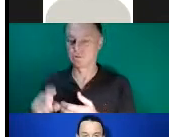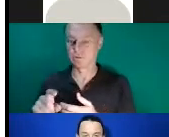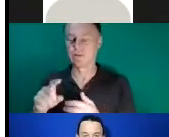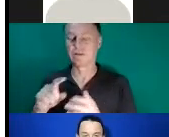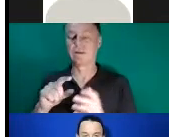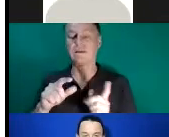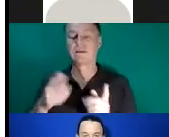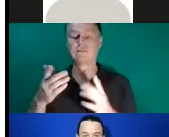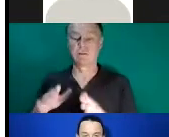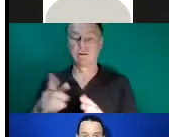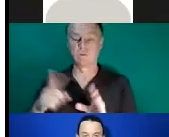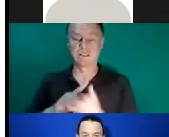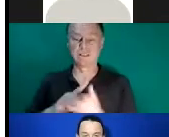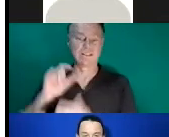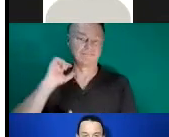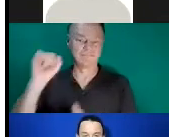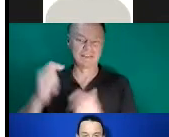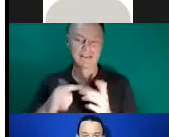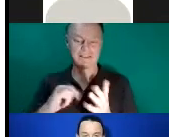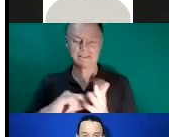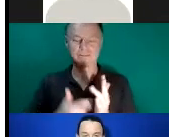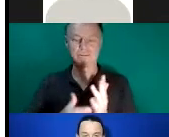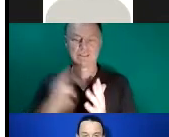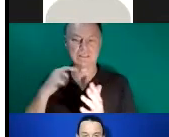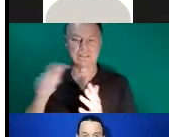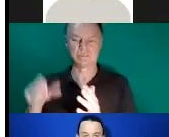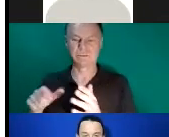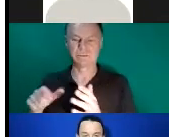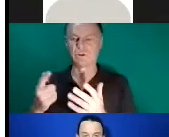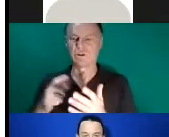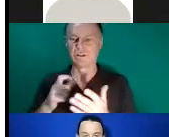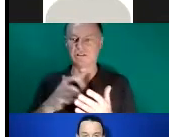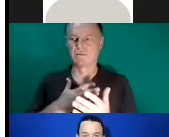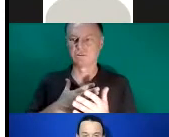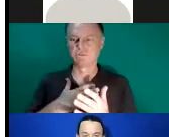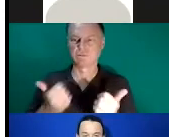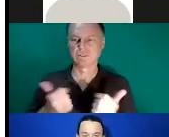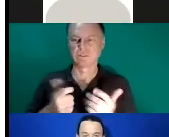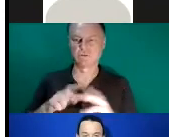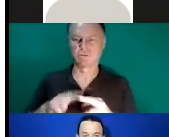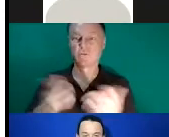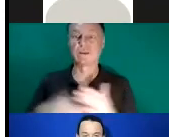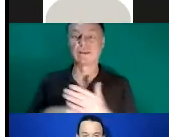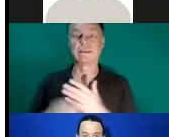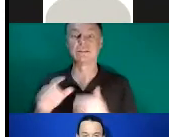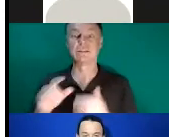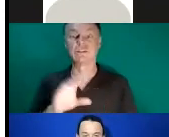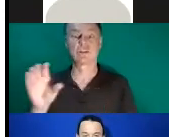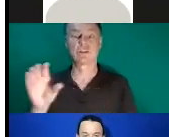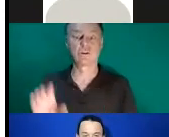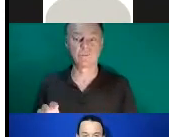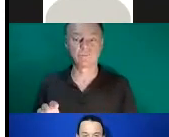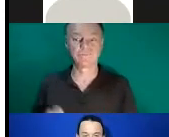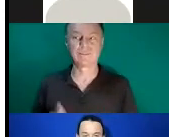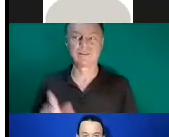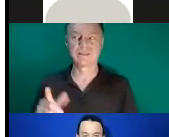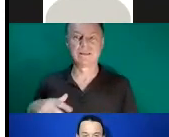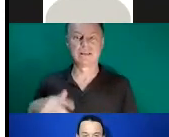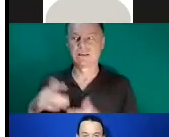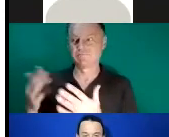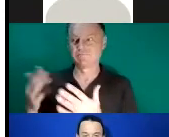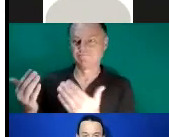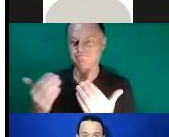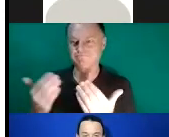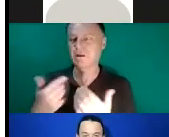crimes, another serial killer who utilised chloroform would appear in Chicago. Rather than attracting victims through